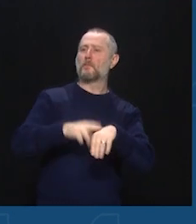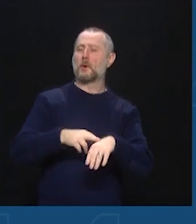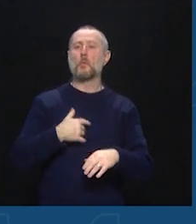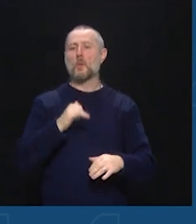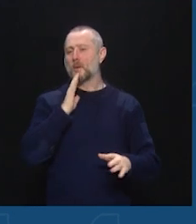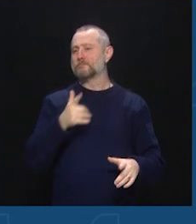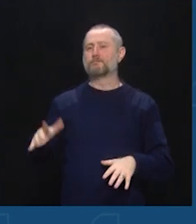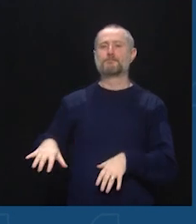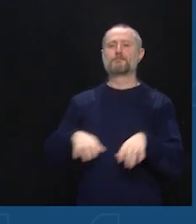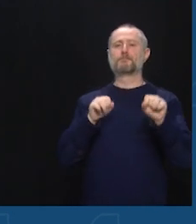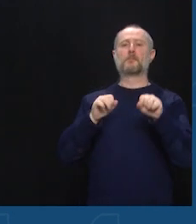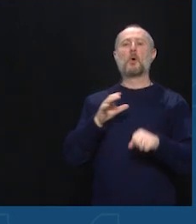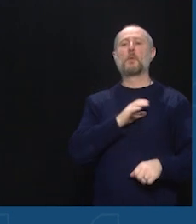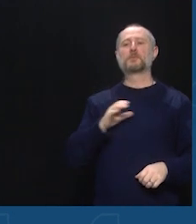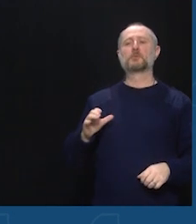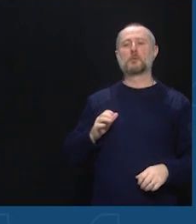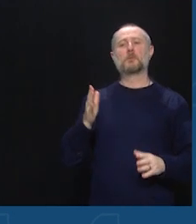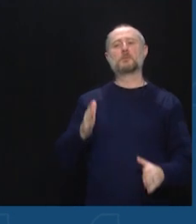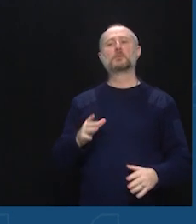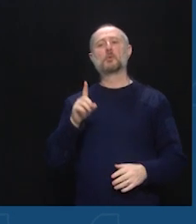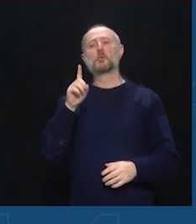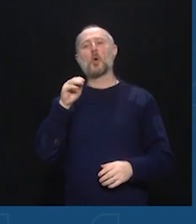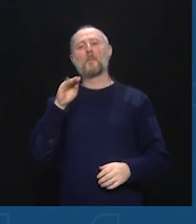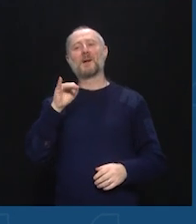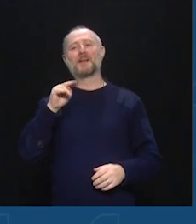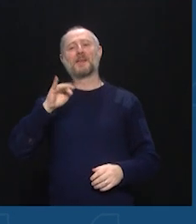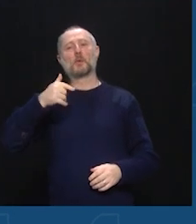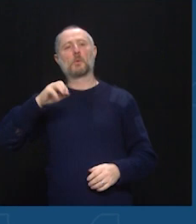Commissioner Dominguez, who's got an update on our roads.